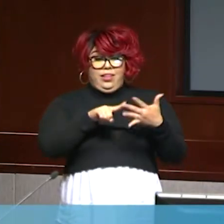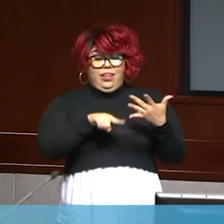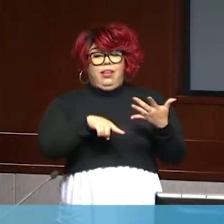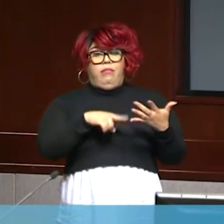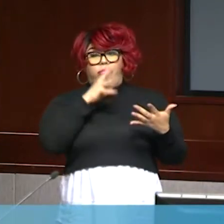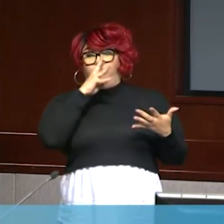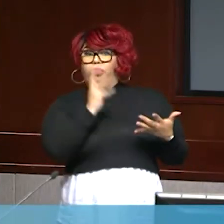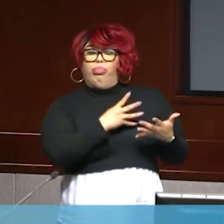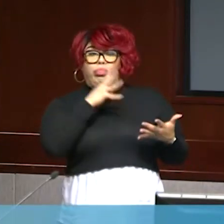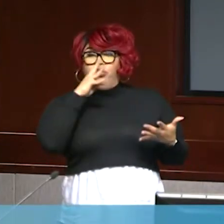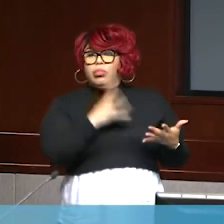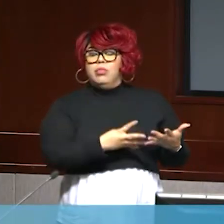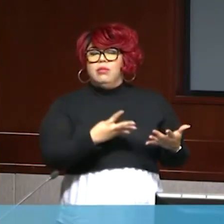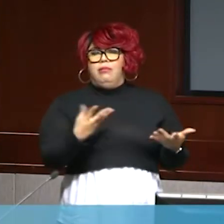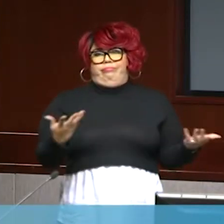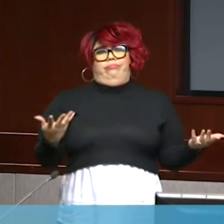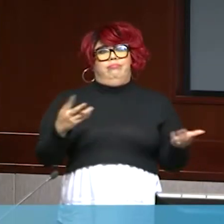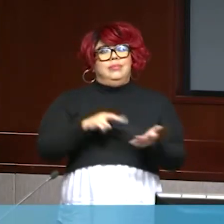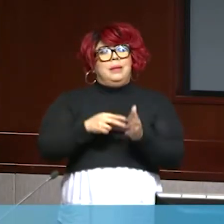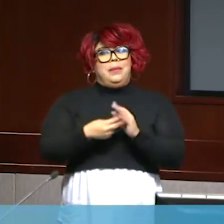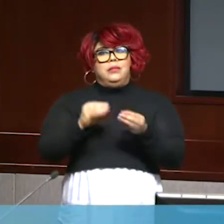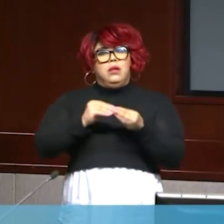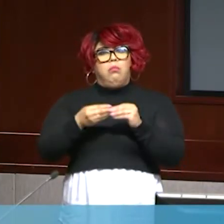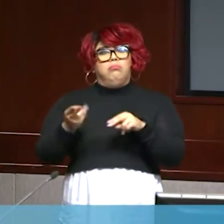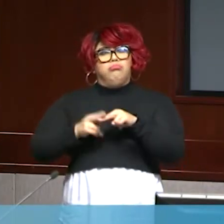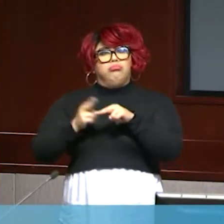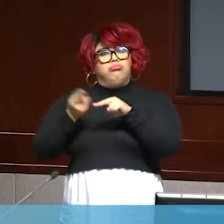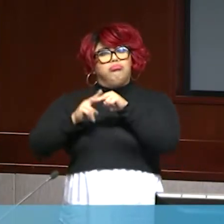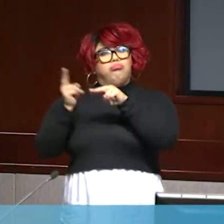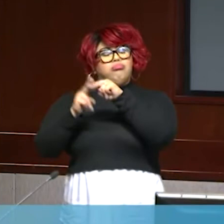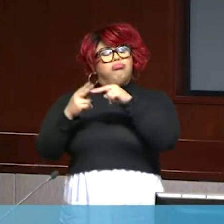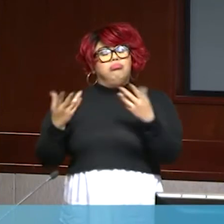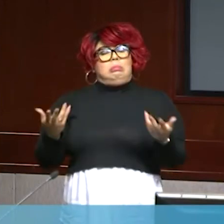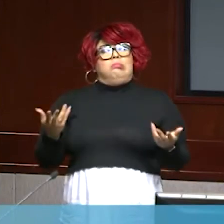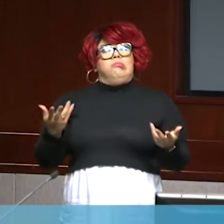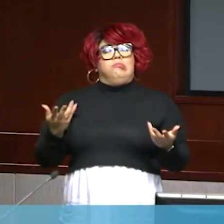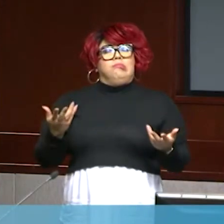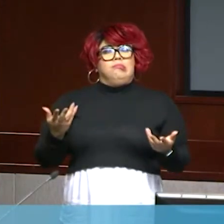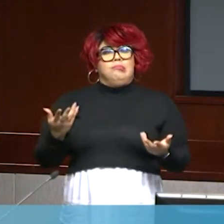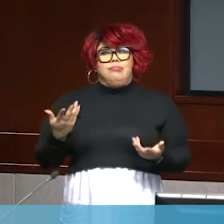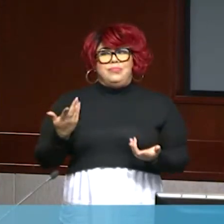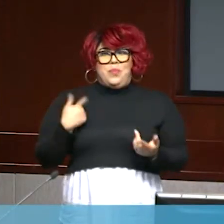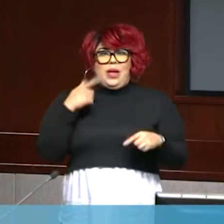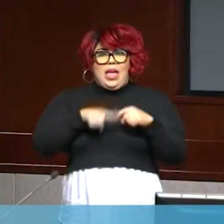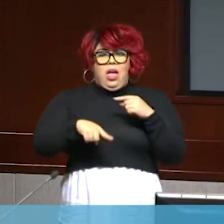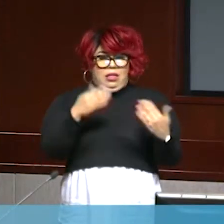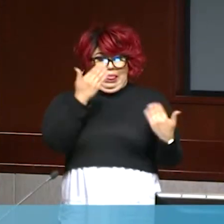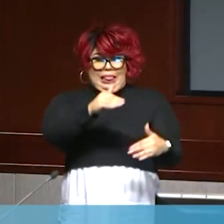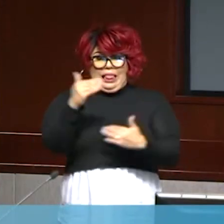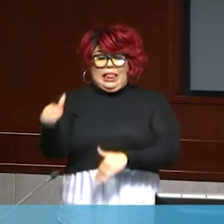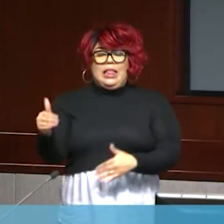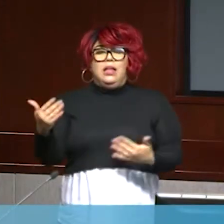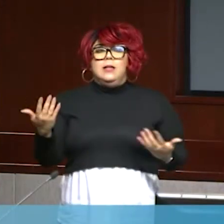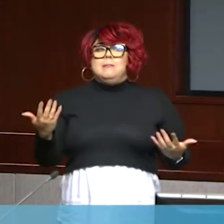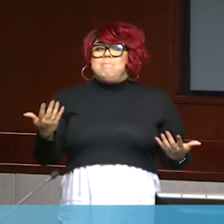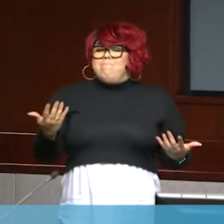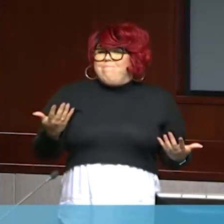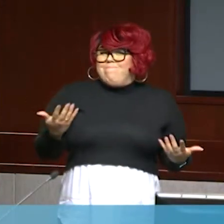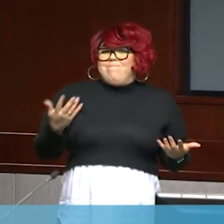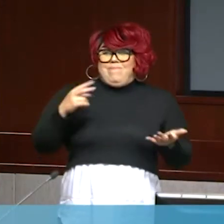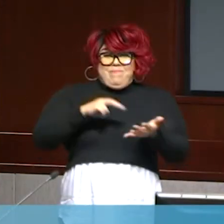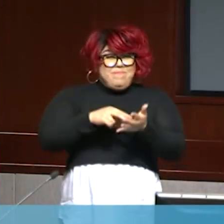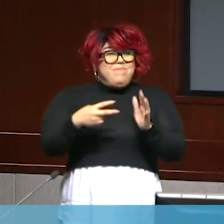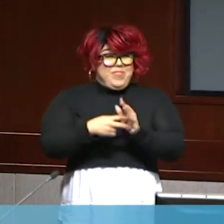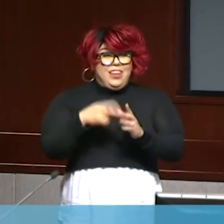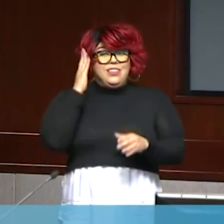trends, and if we're seeing that it continues to go up and up and up, and we're not able to contain it, then that would force